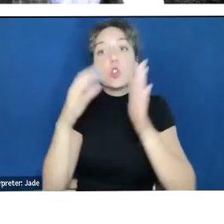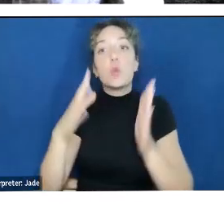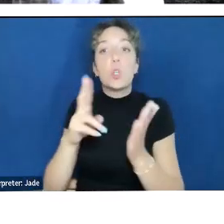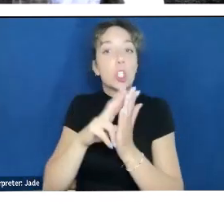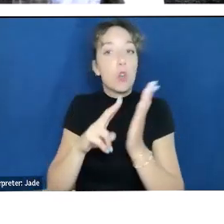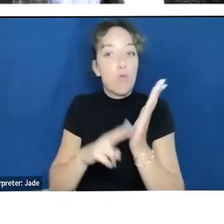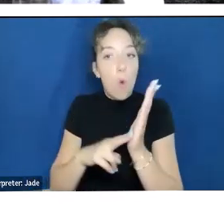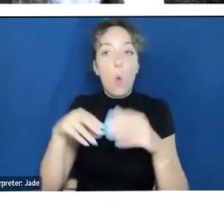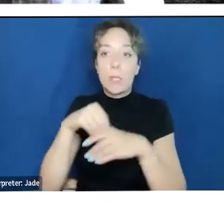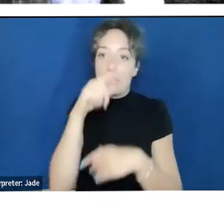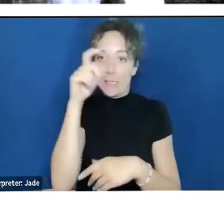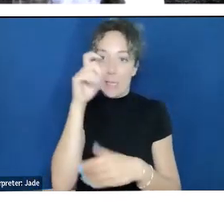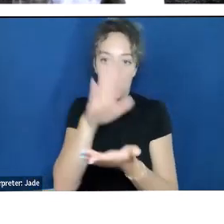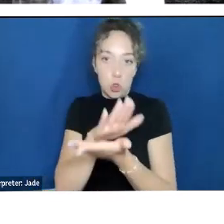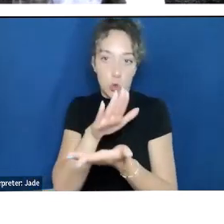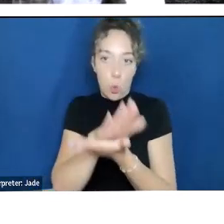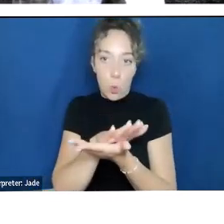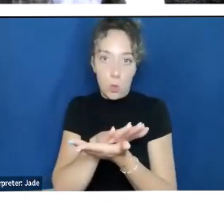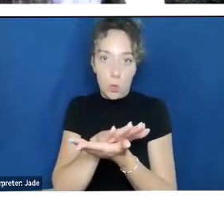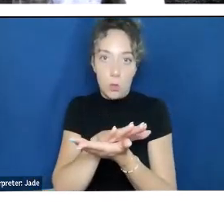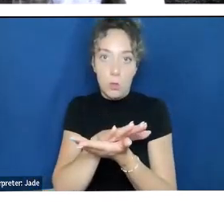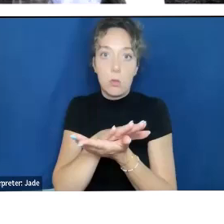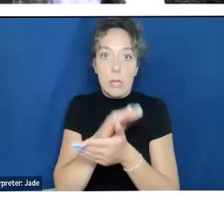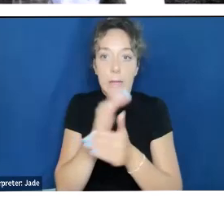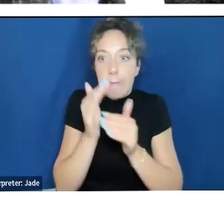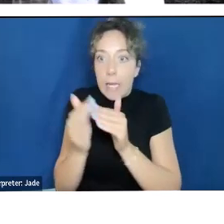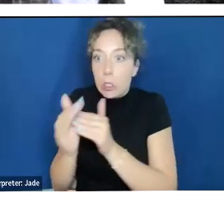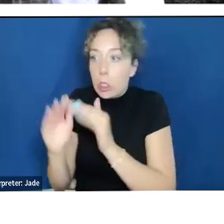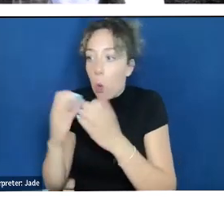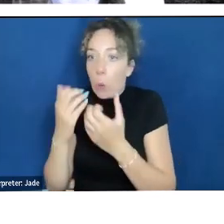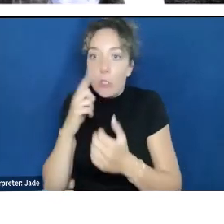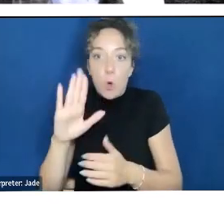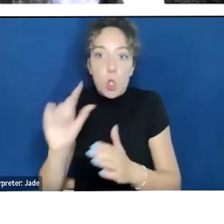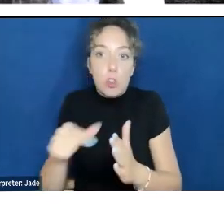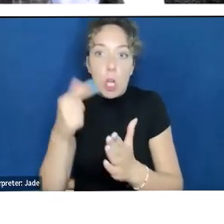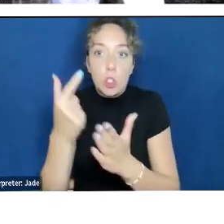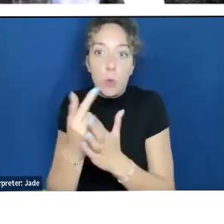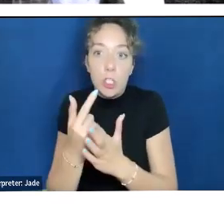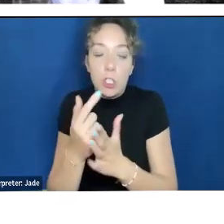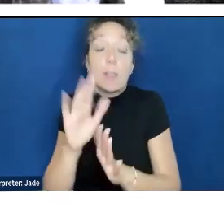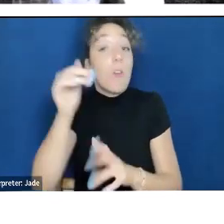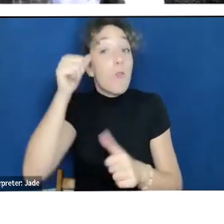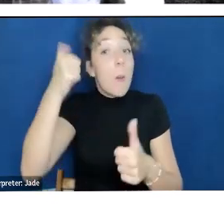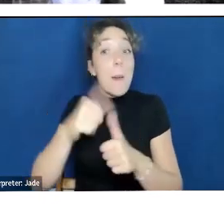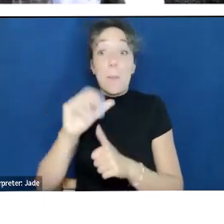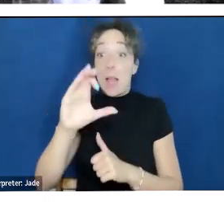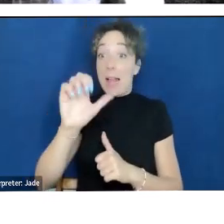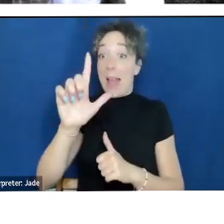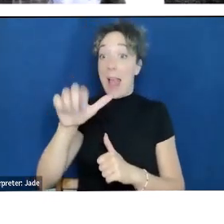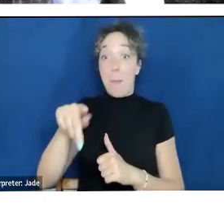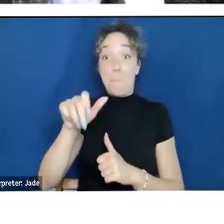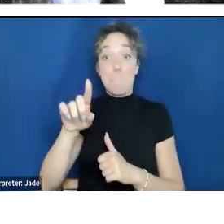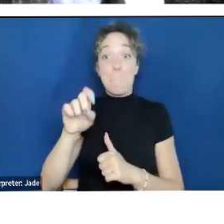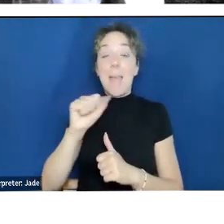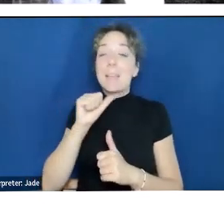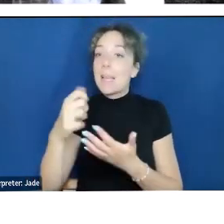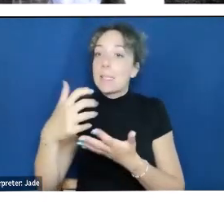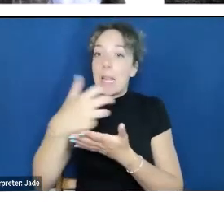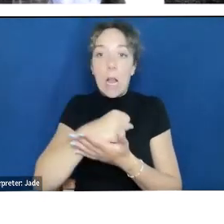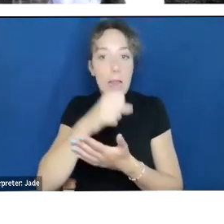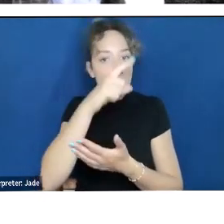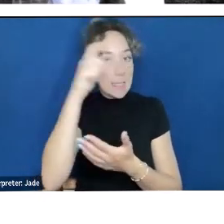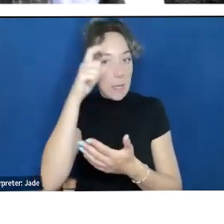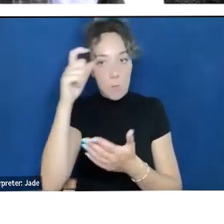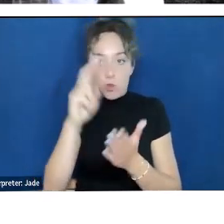summer school and completing courses for graduation. Remember that the CALPADS does not collect summer